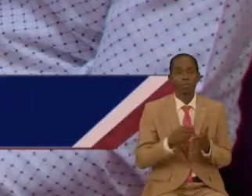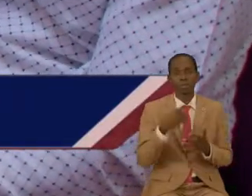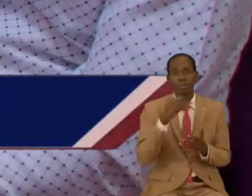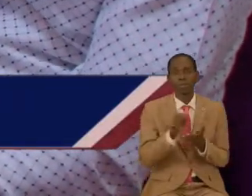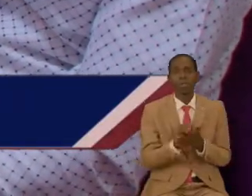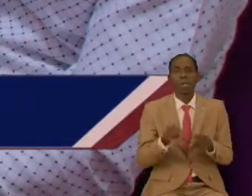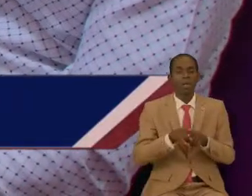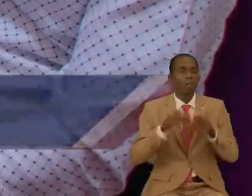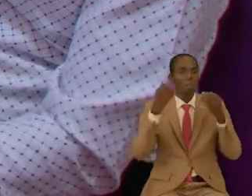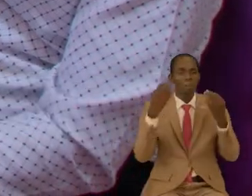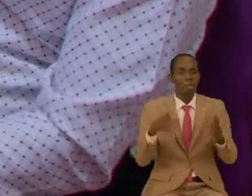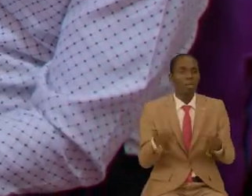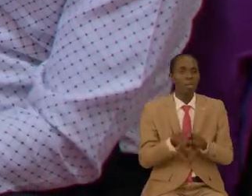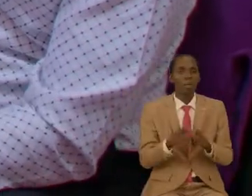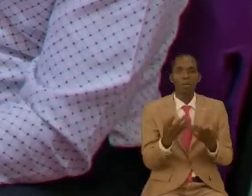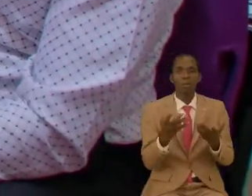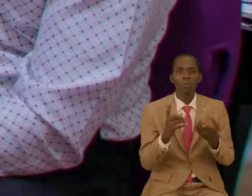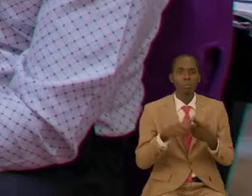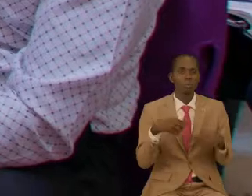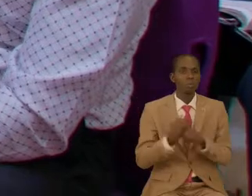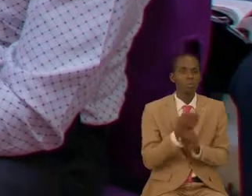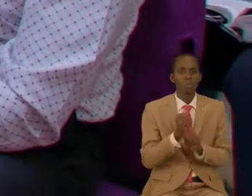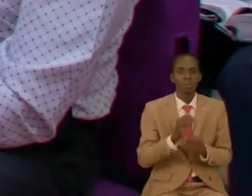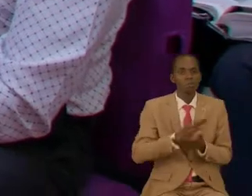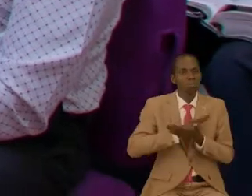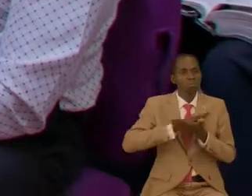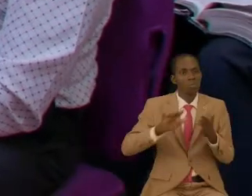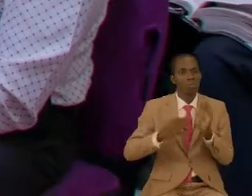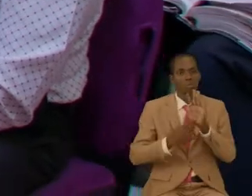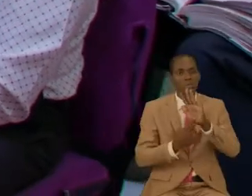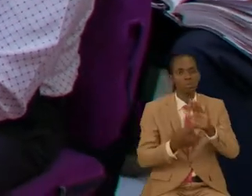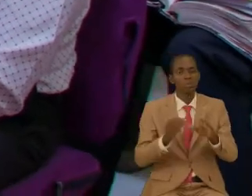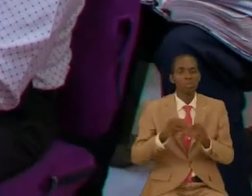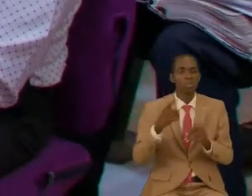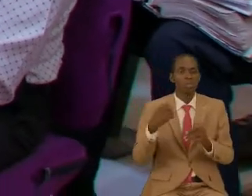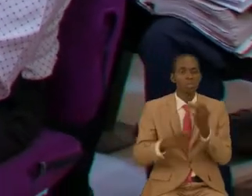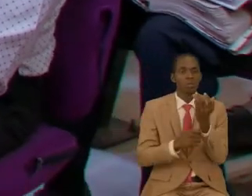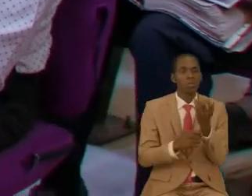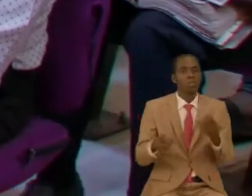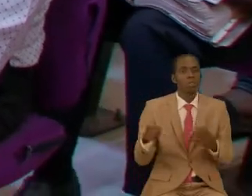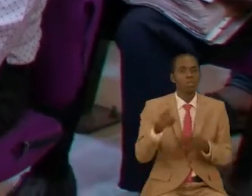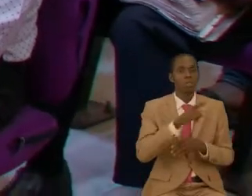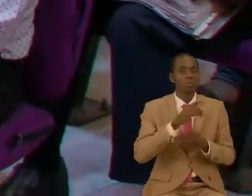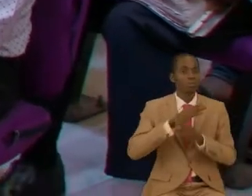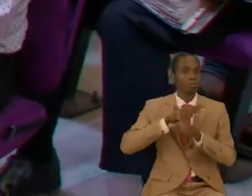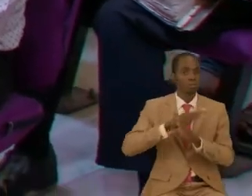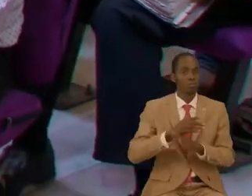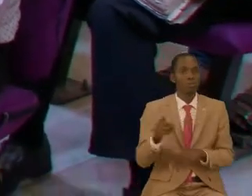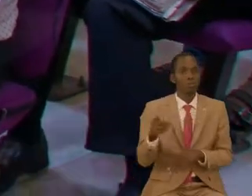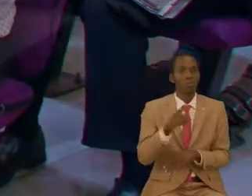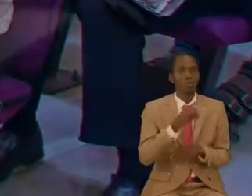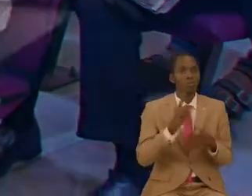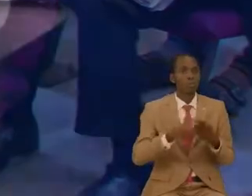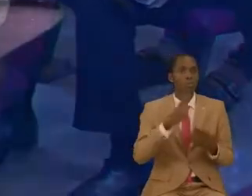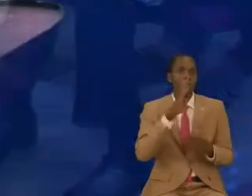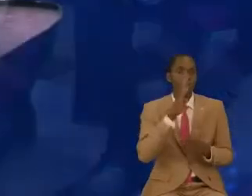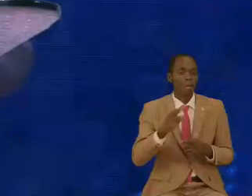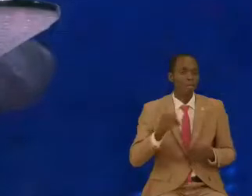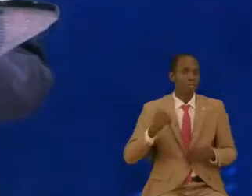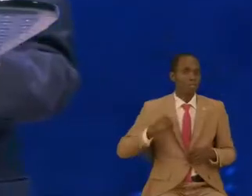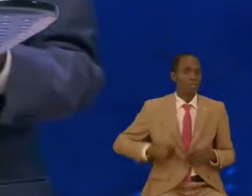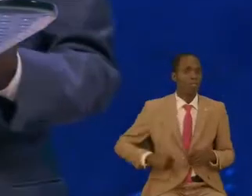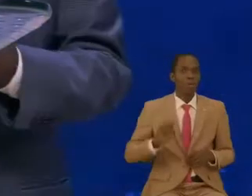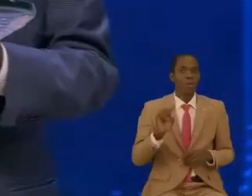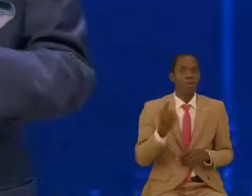as many as desire to make a fair show in the flesh, they constrain you to be circumcised,